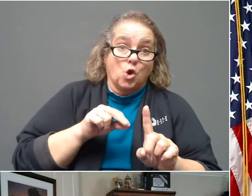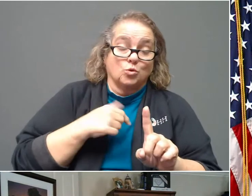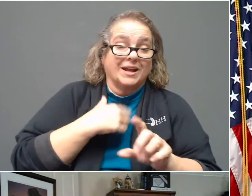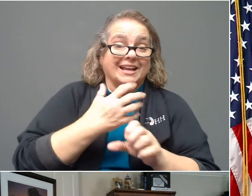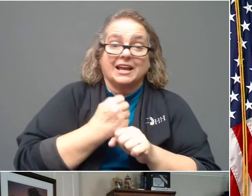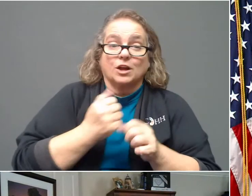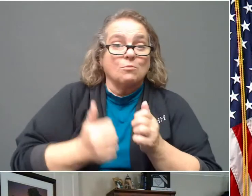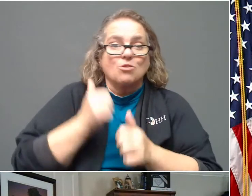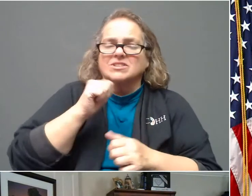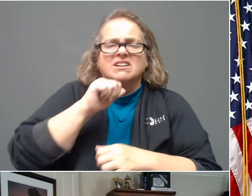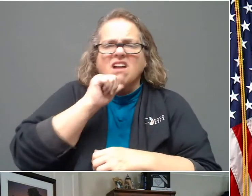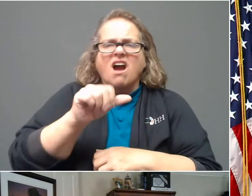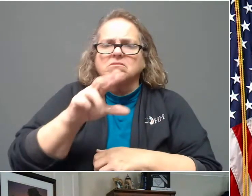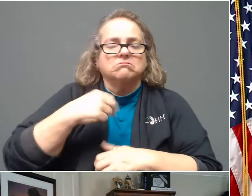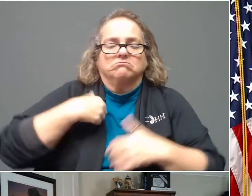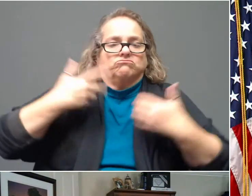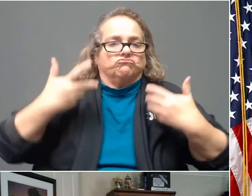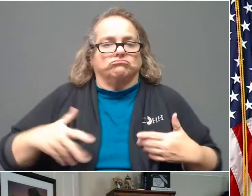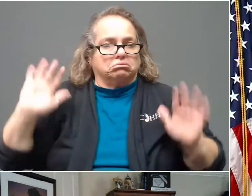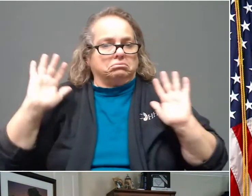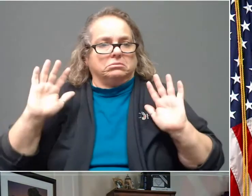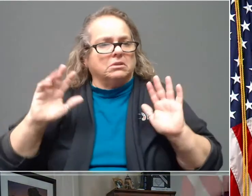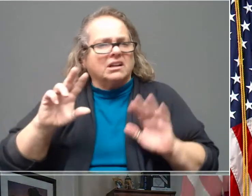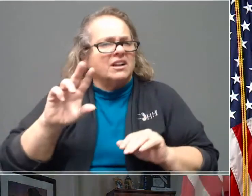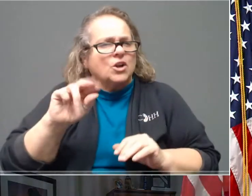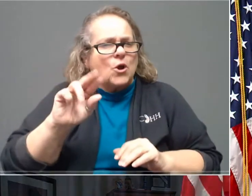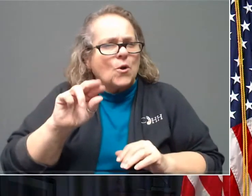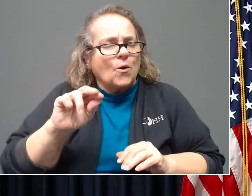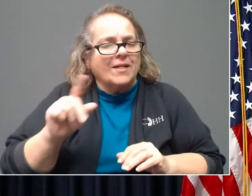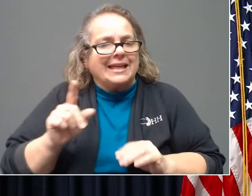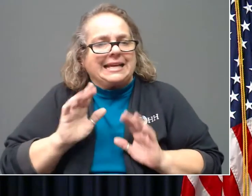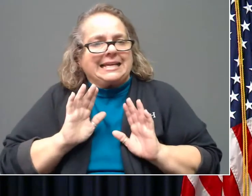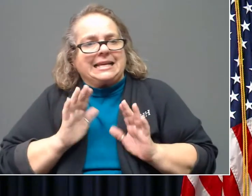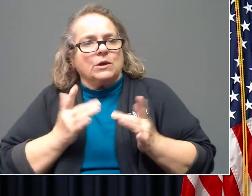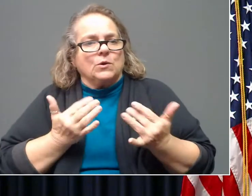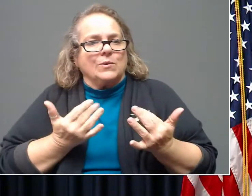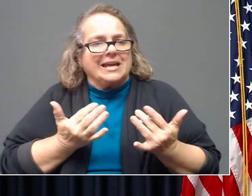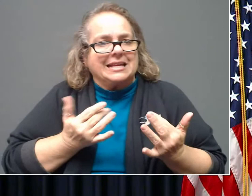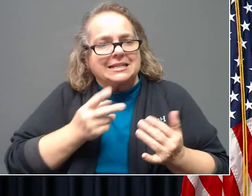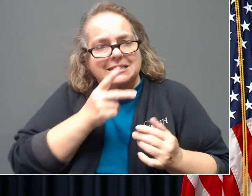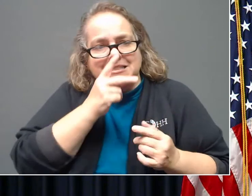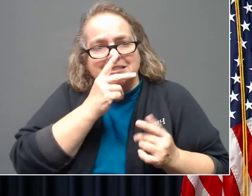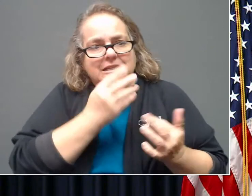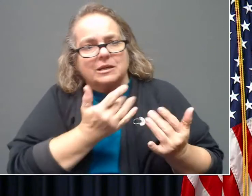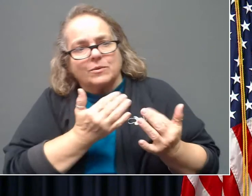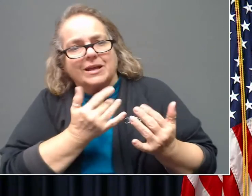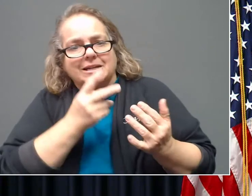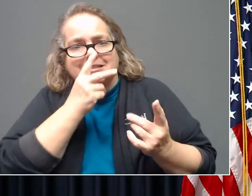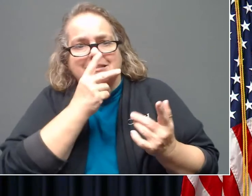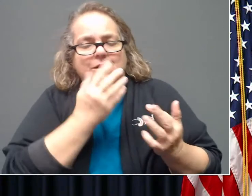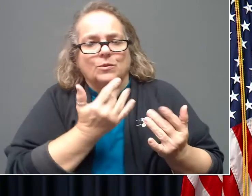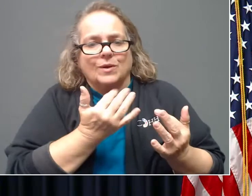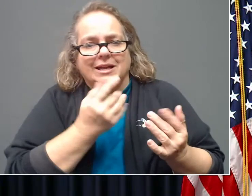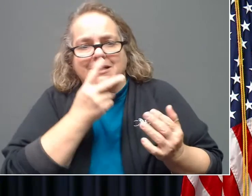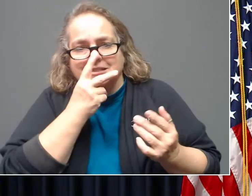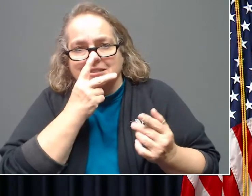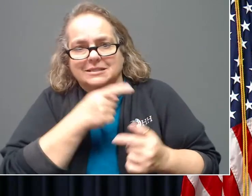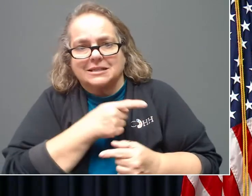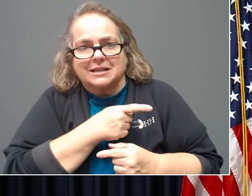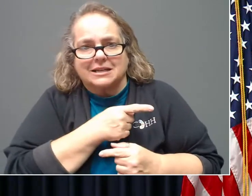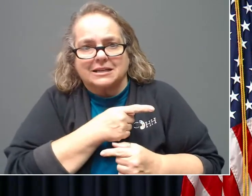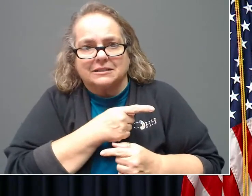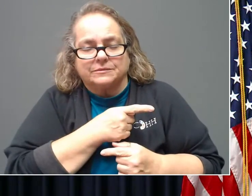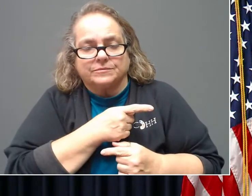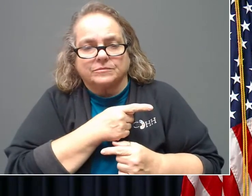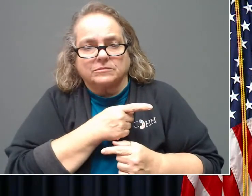hard no's. They're what I would call a soft no. It's not that people aren't going to ever take it. It's